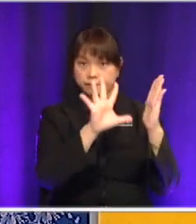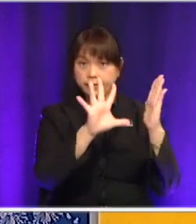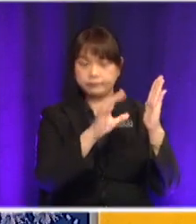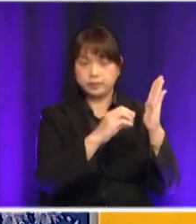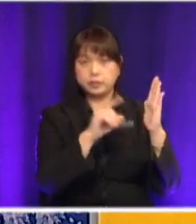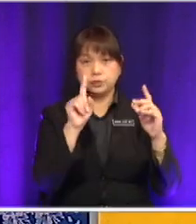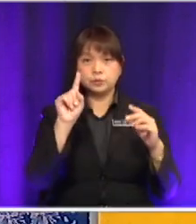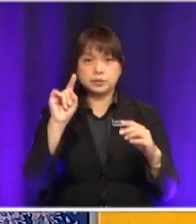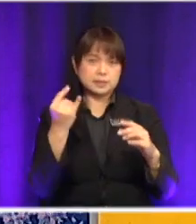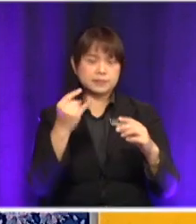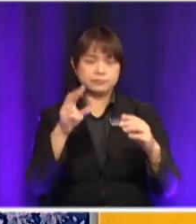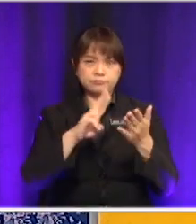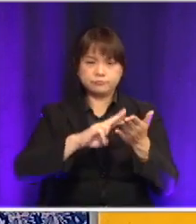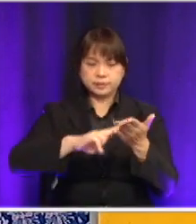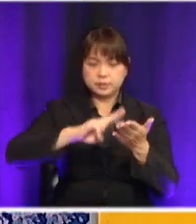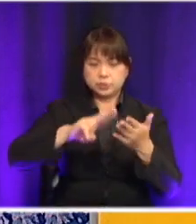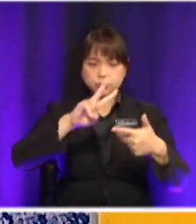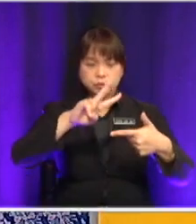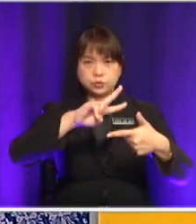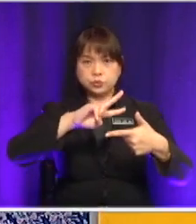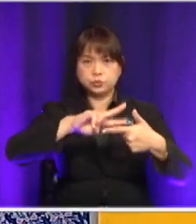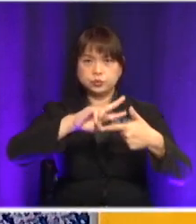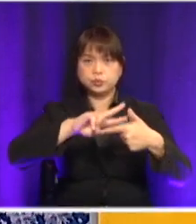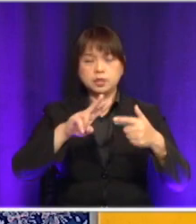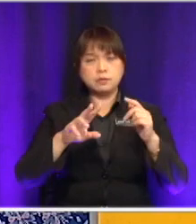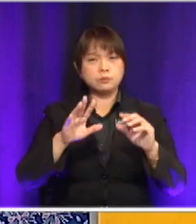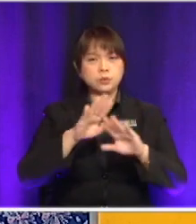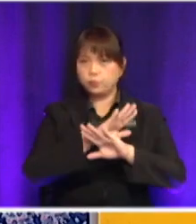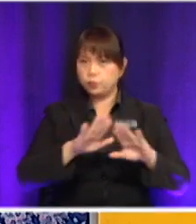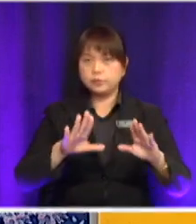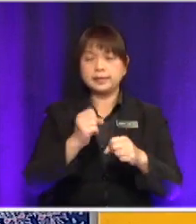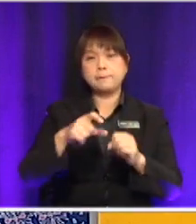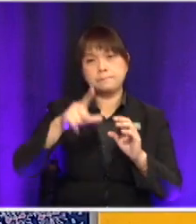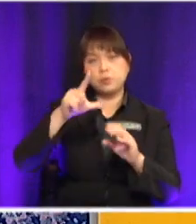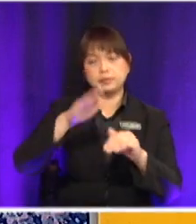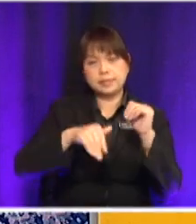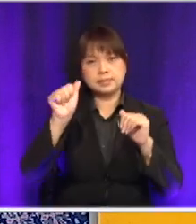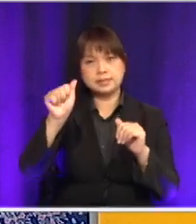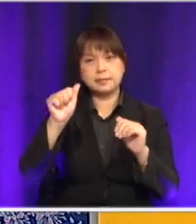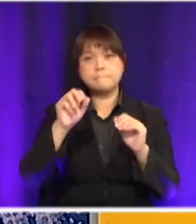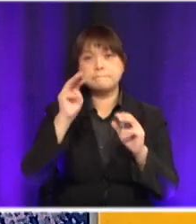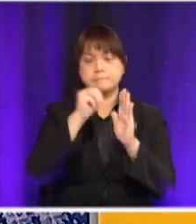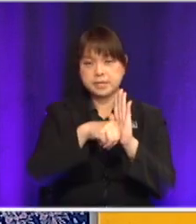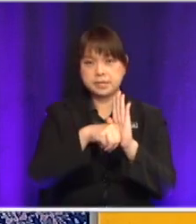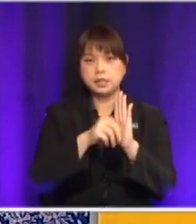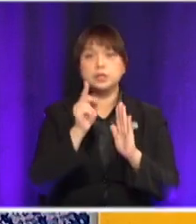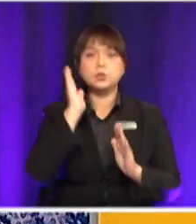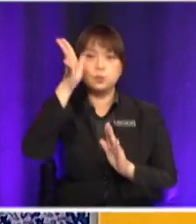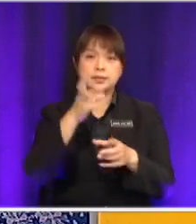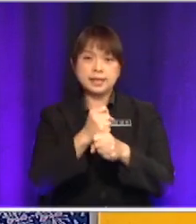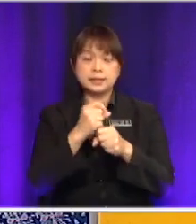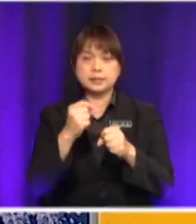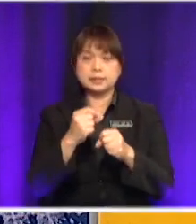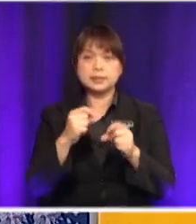first 2 sentences, which will not take more than a minute, you will get a general idea of what the text is all